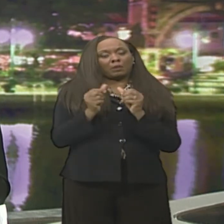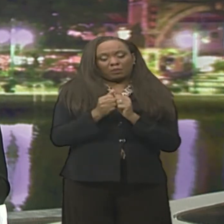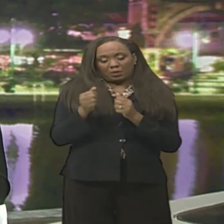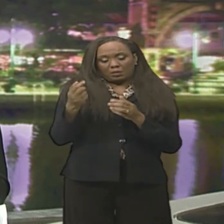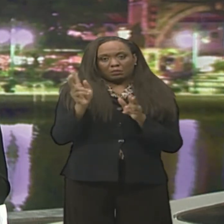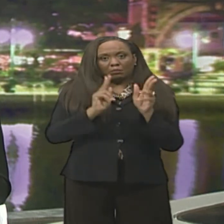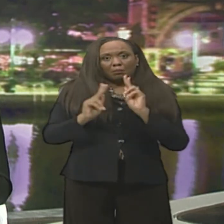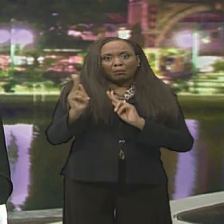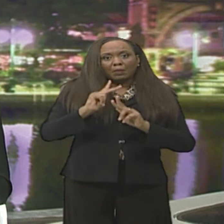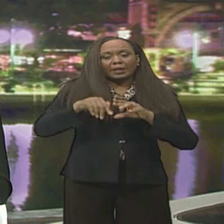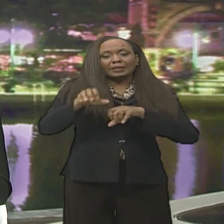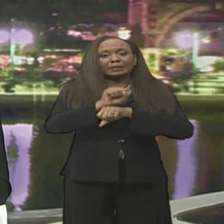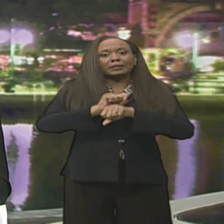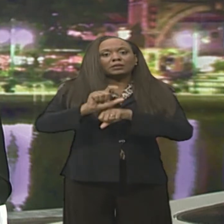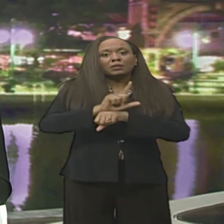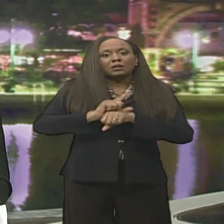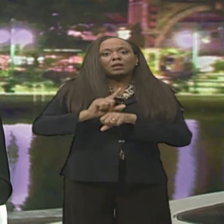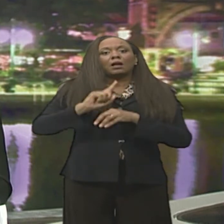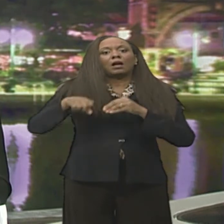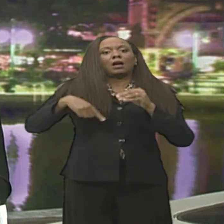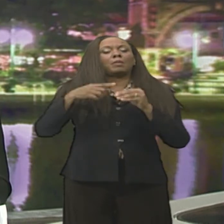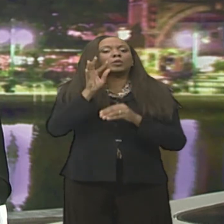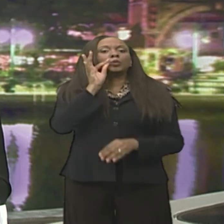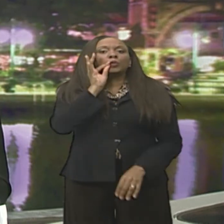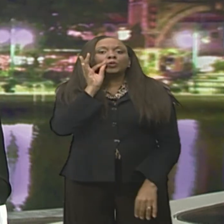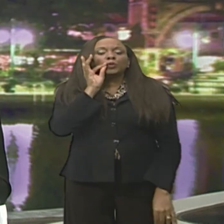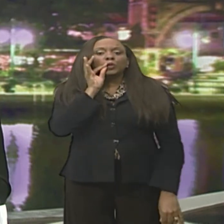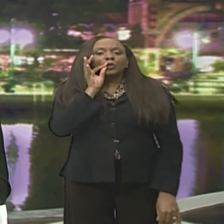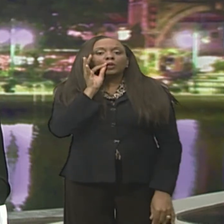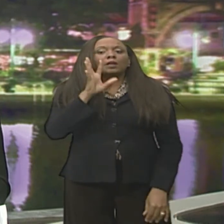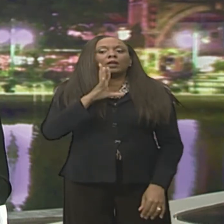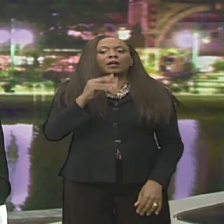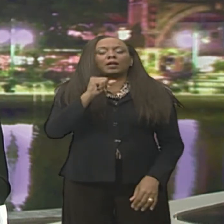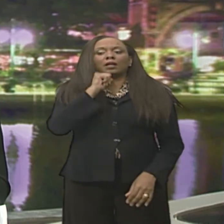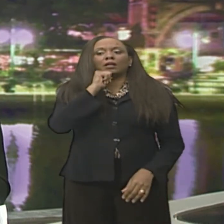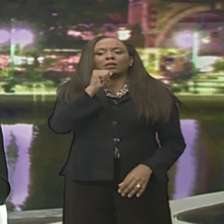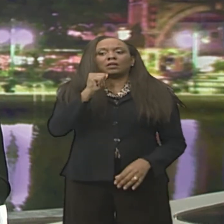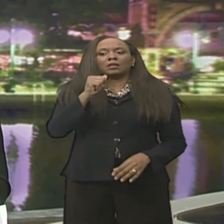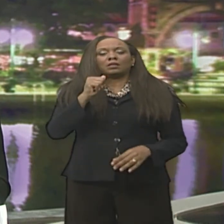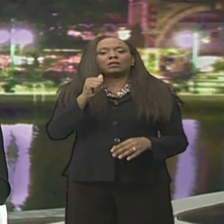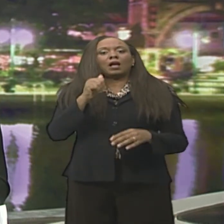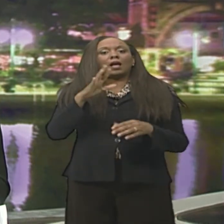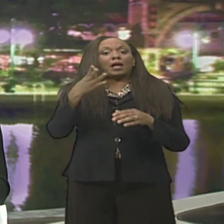marijuana in St. Lucia. The opposition leader has outlined the Labour Party's position on the